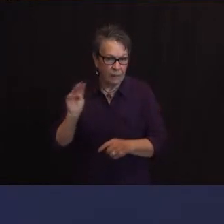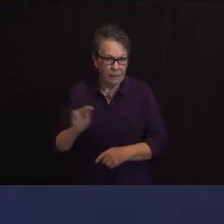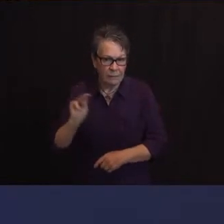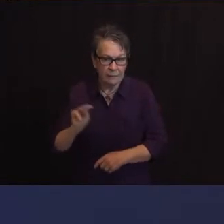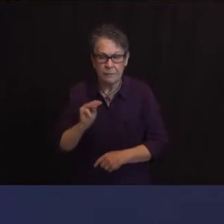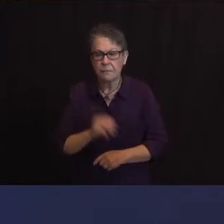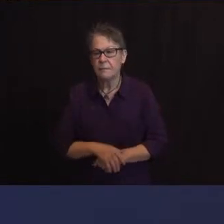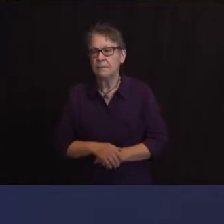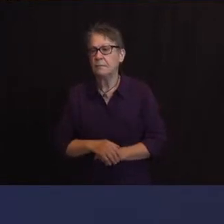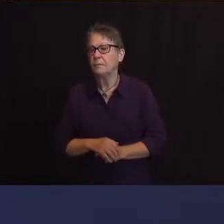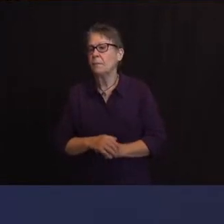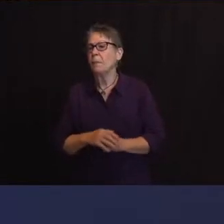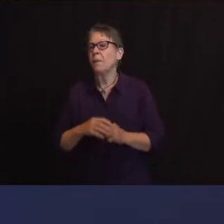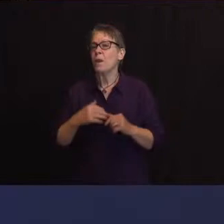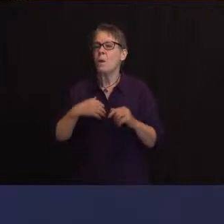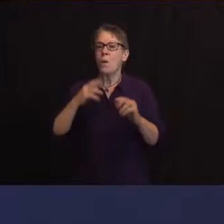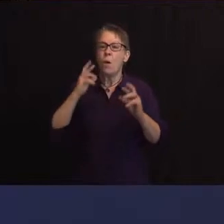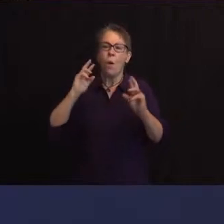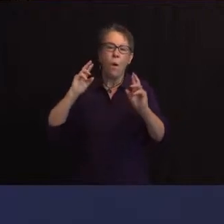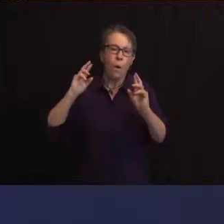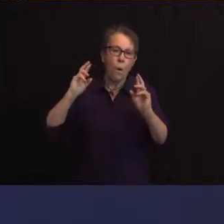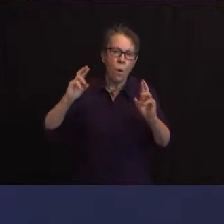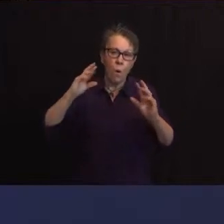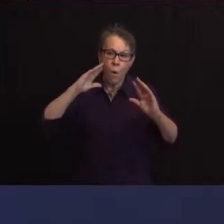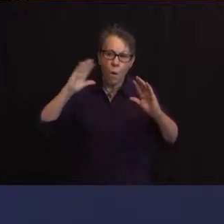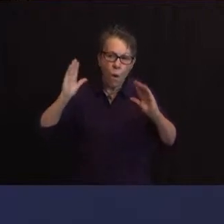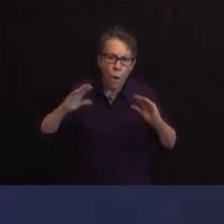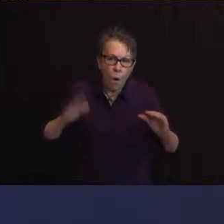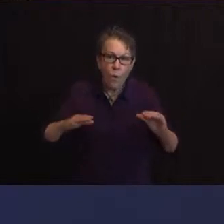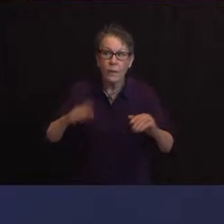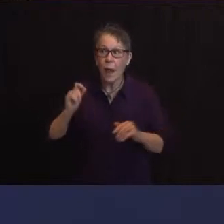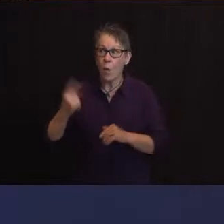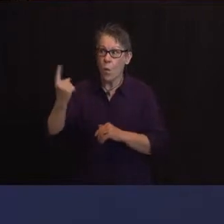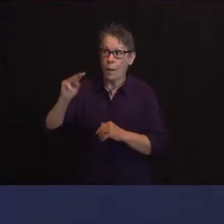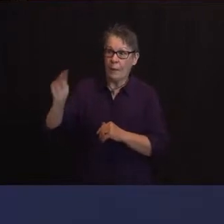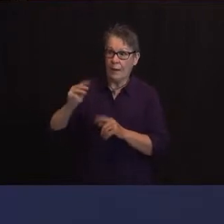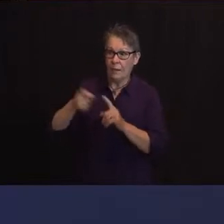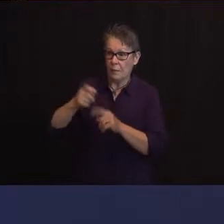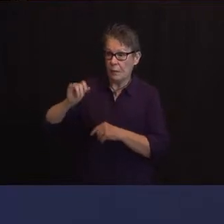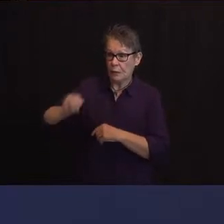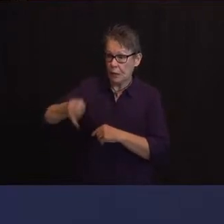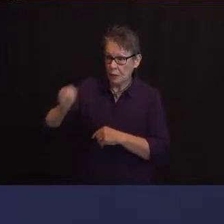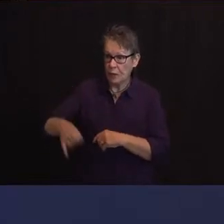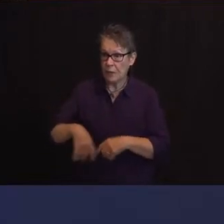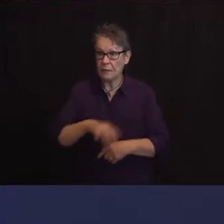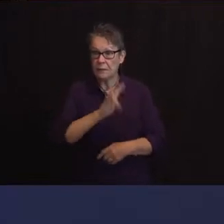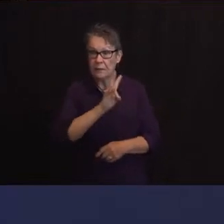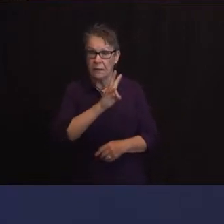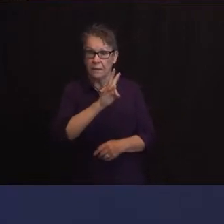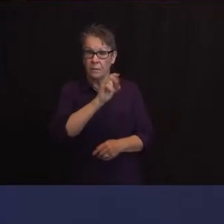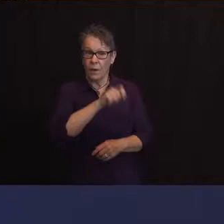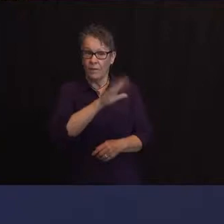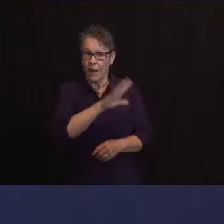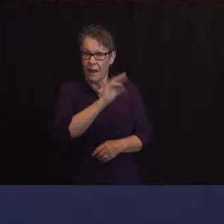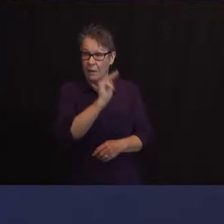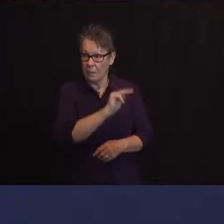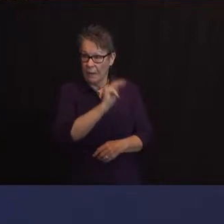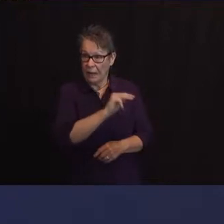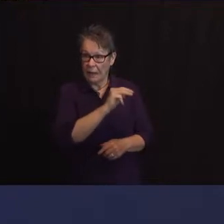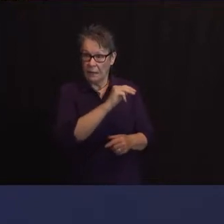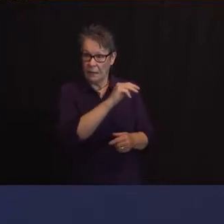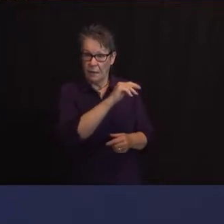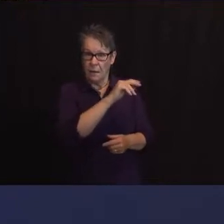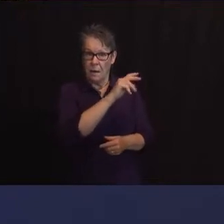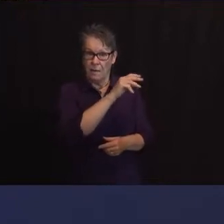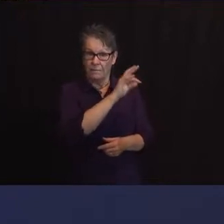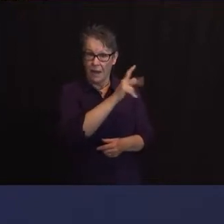and 7.4 million Pfizer and Moderna are well within our reach. Frankly, I hope we do better than that, but that's